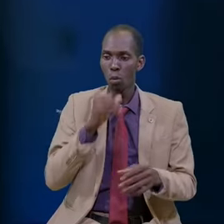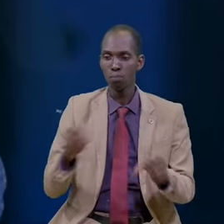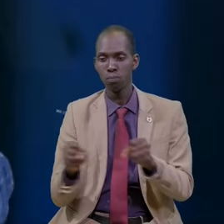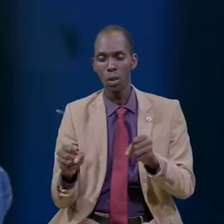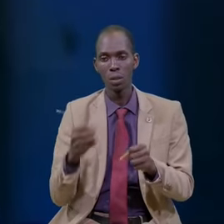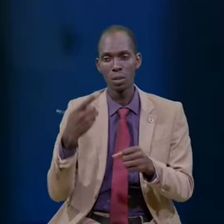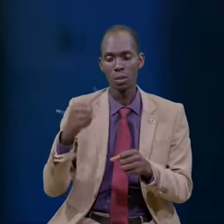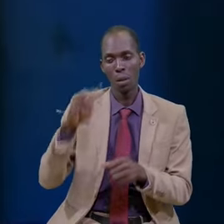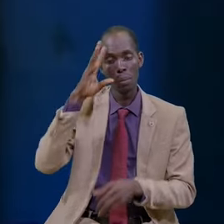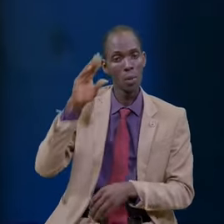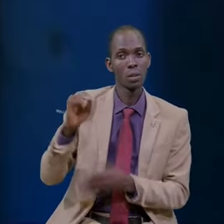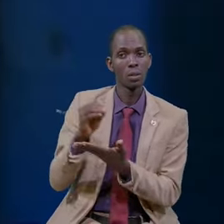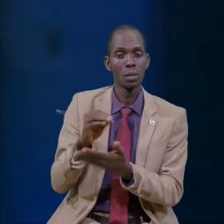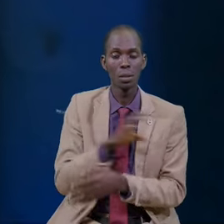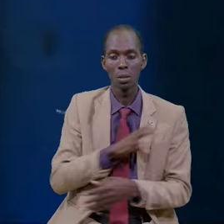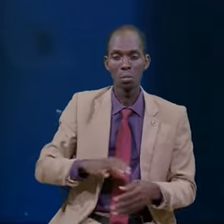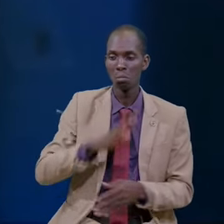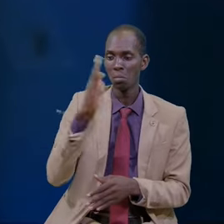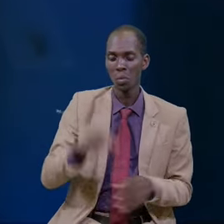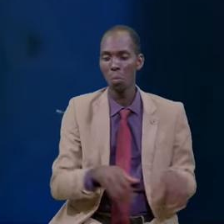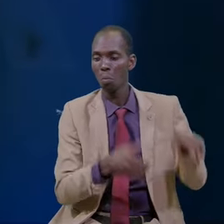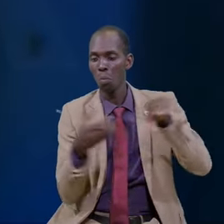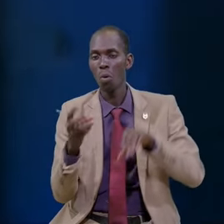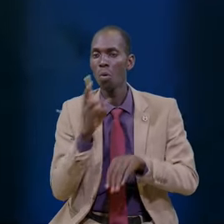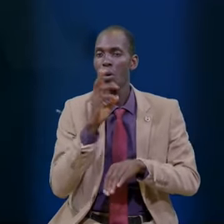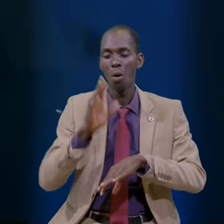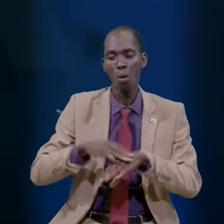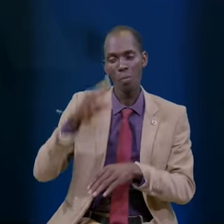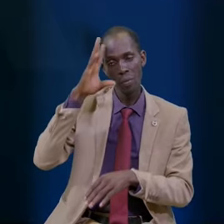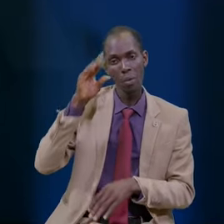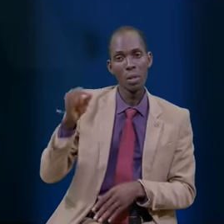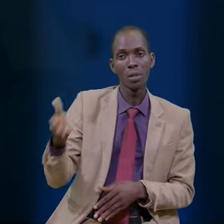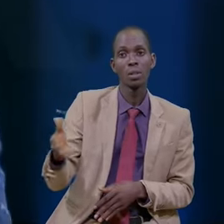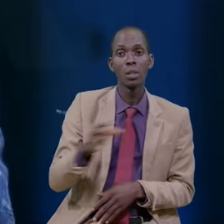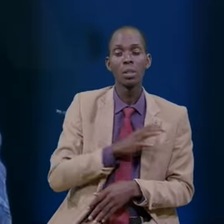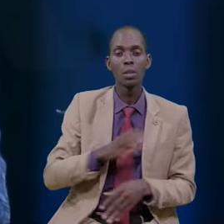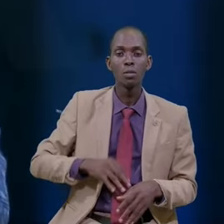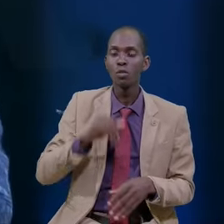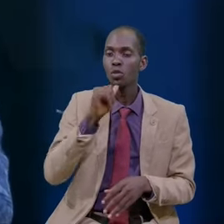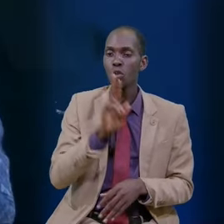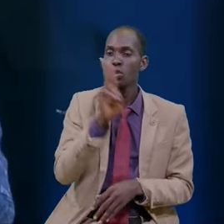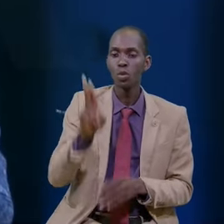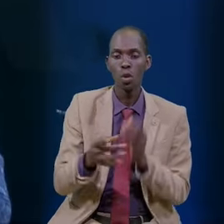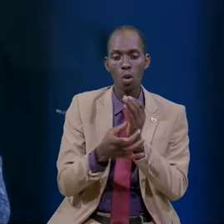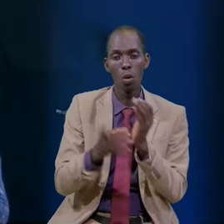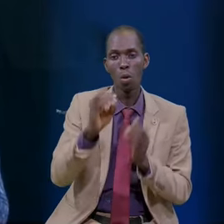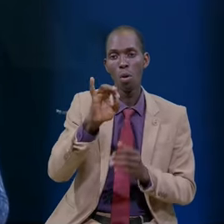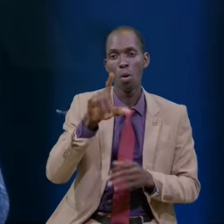house didn't pour water on him he didn't SM oil on